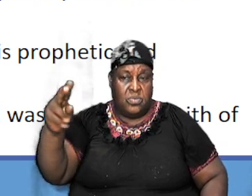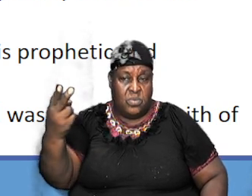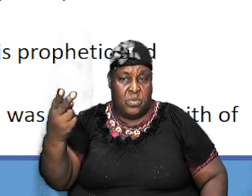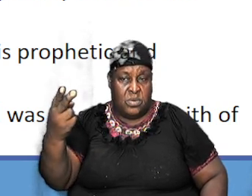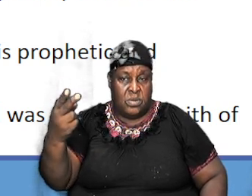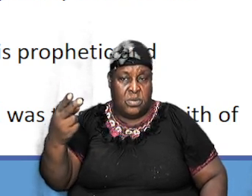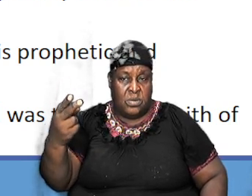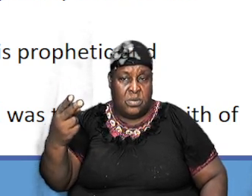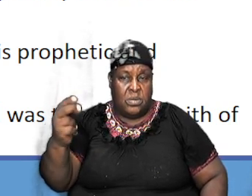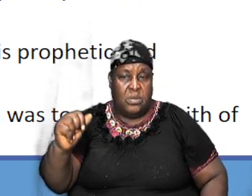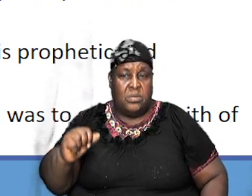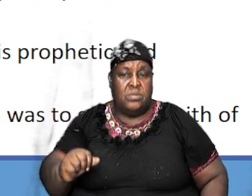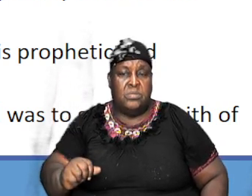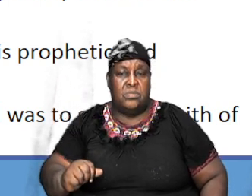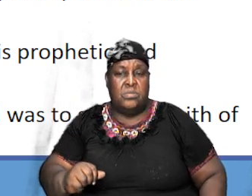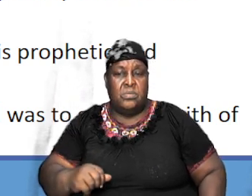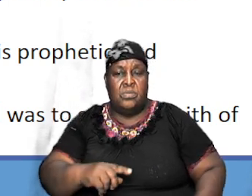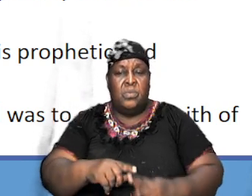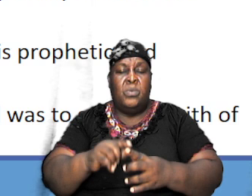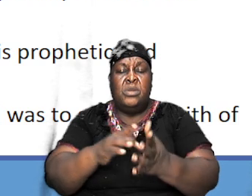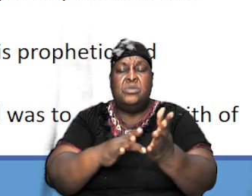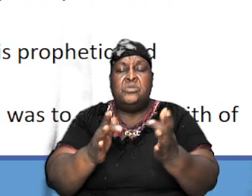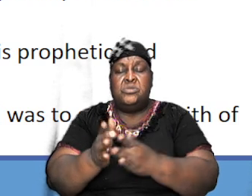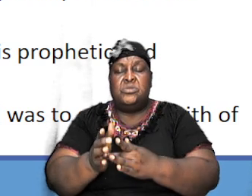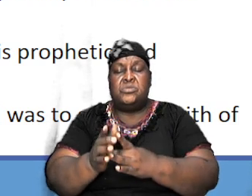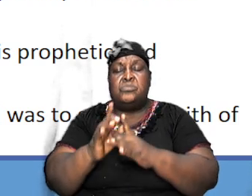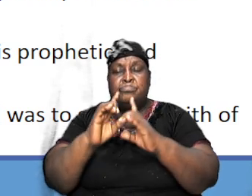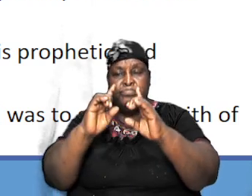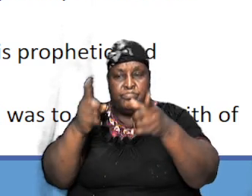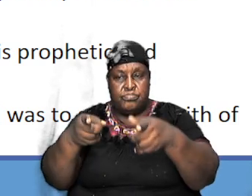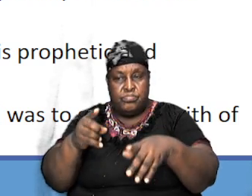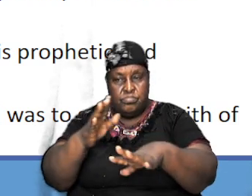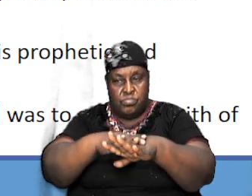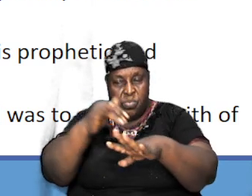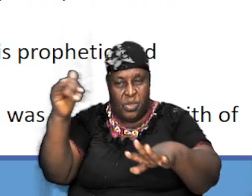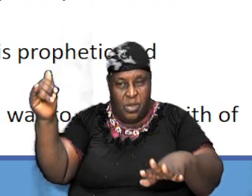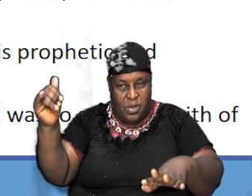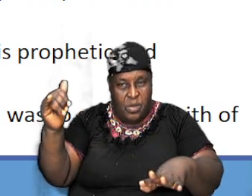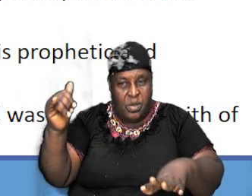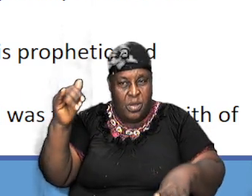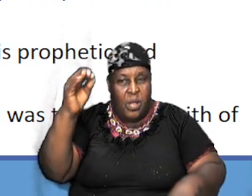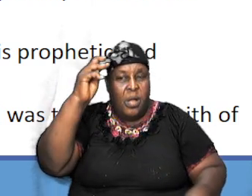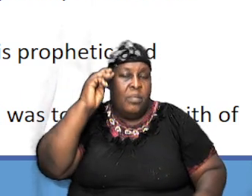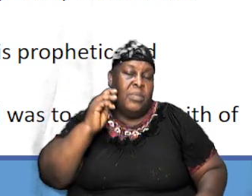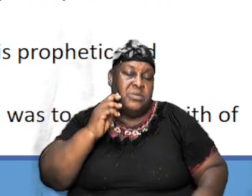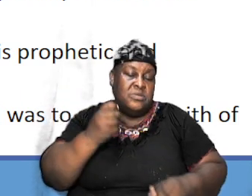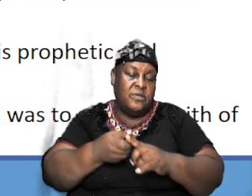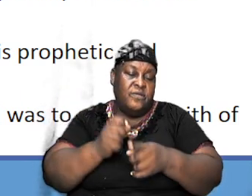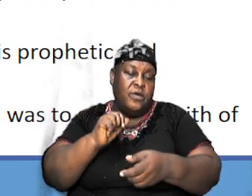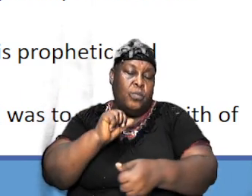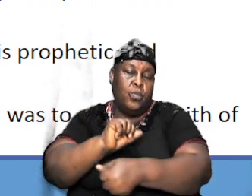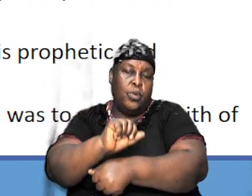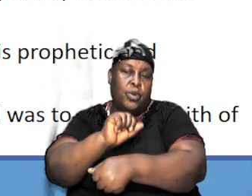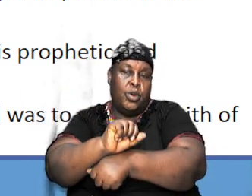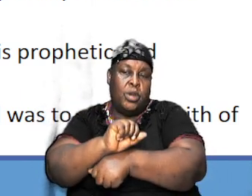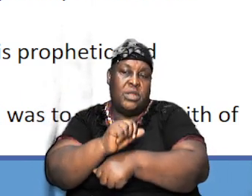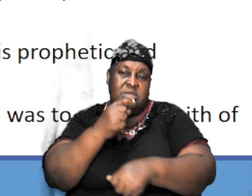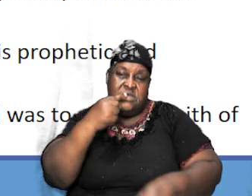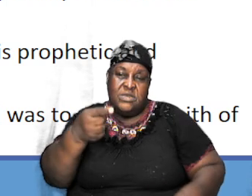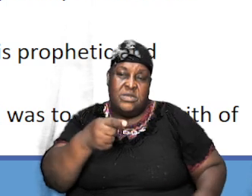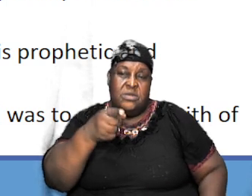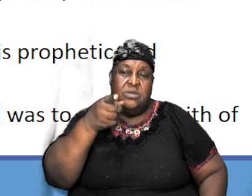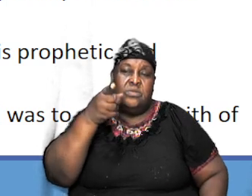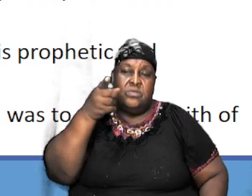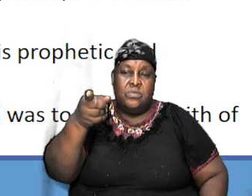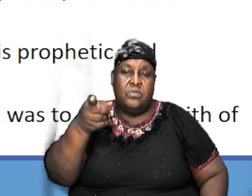his call. You know, when Jesus went to call him from his job, and you know, he said to him, he